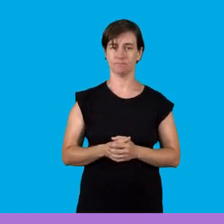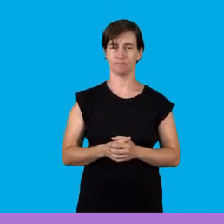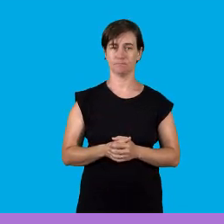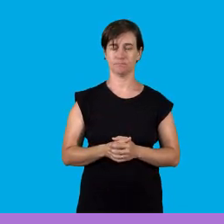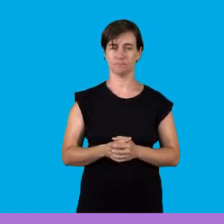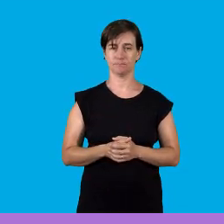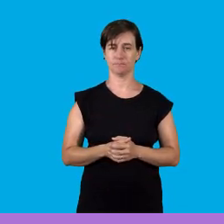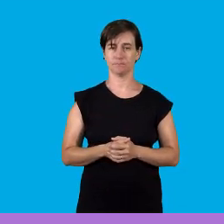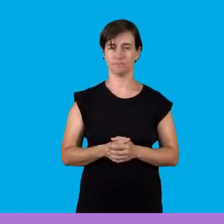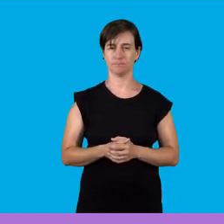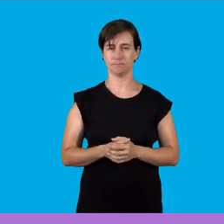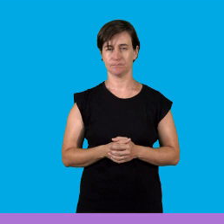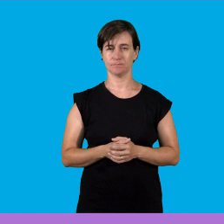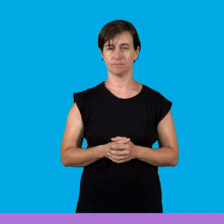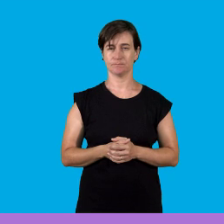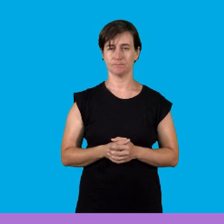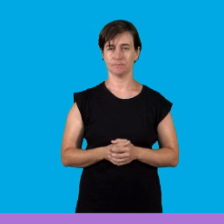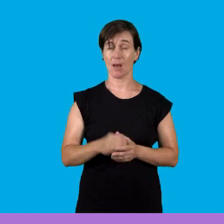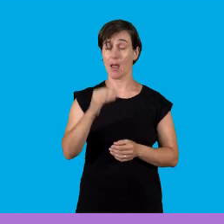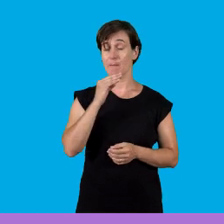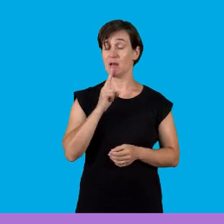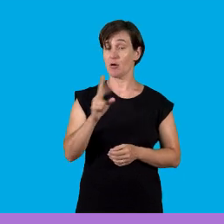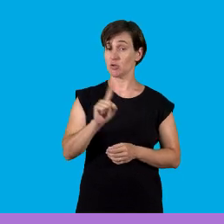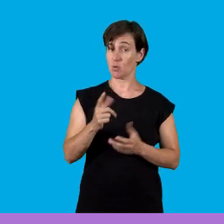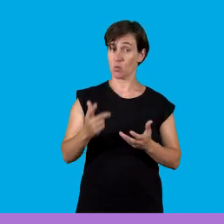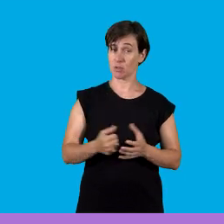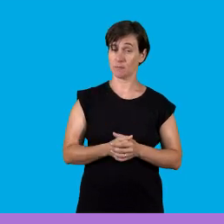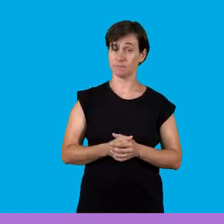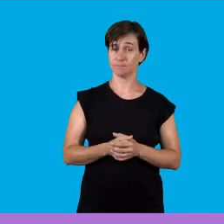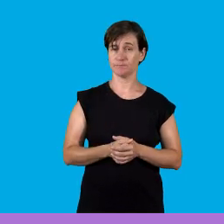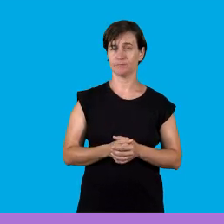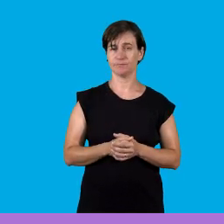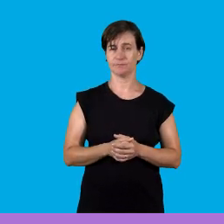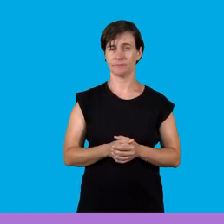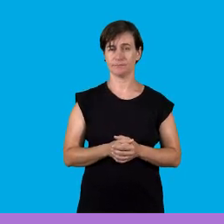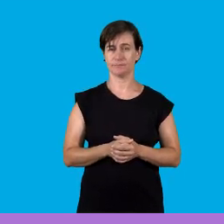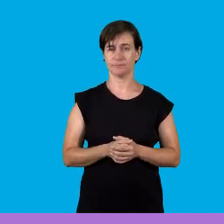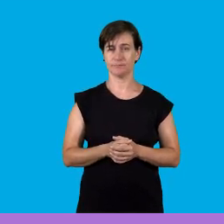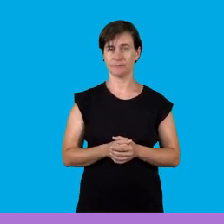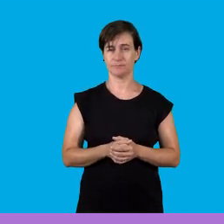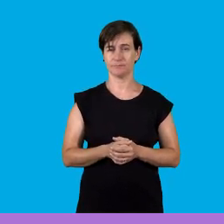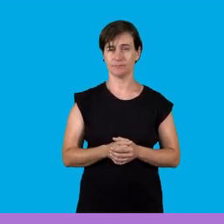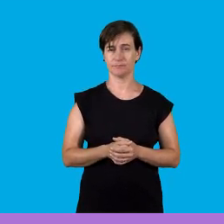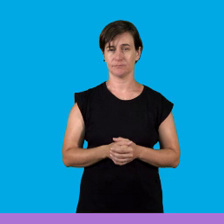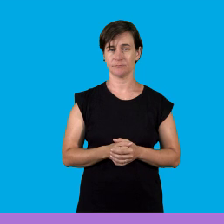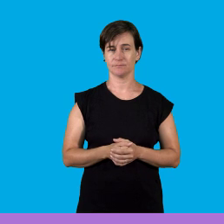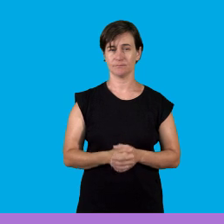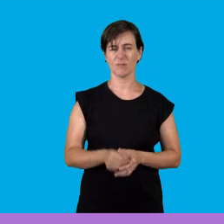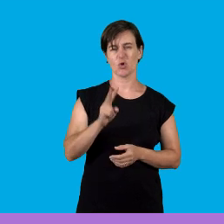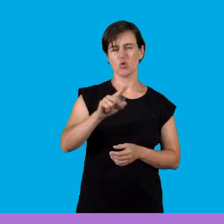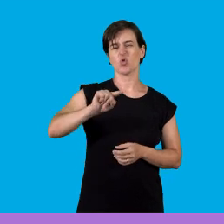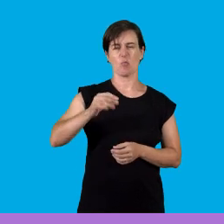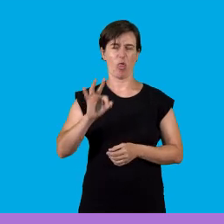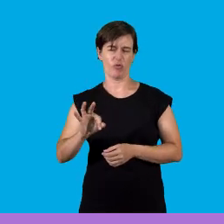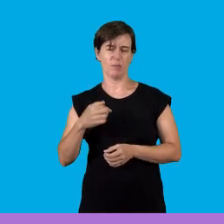29.6 equals to. So this will give us 2, and I'm going to round off to